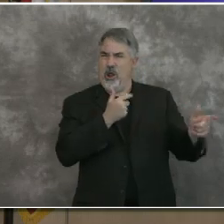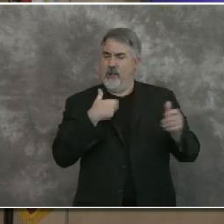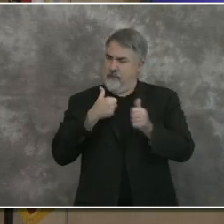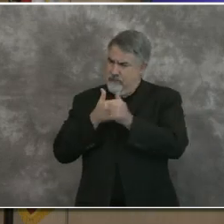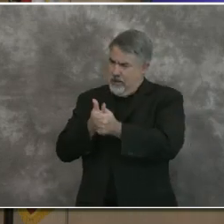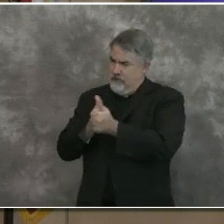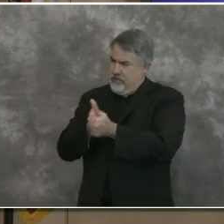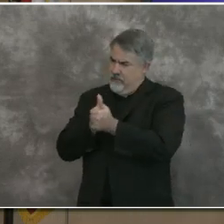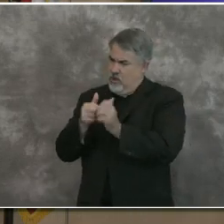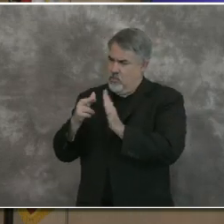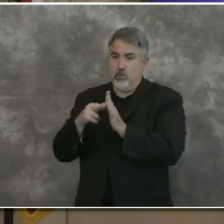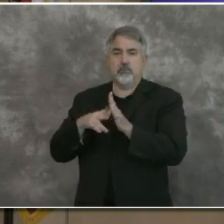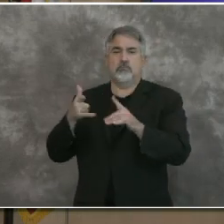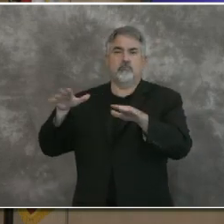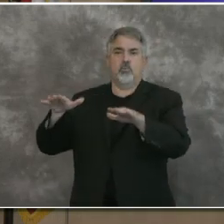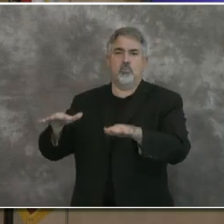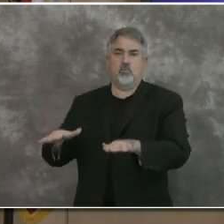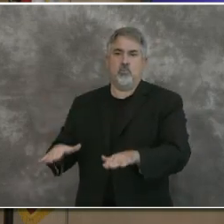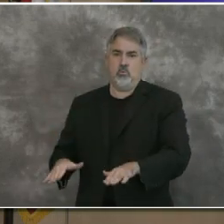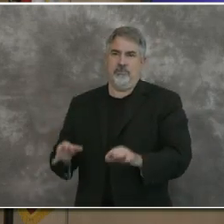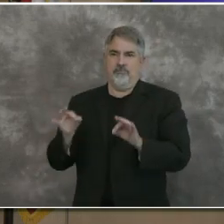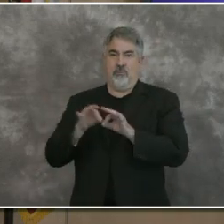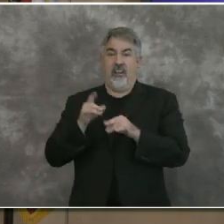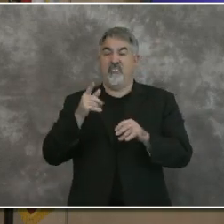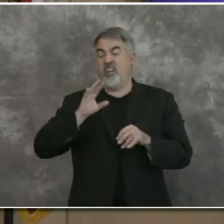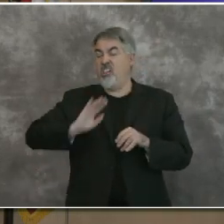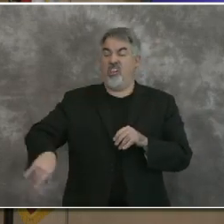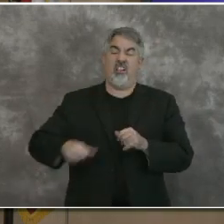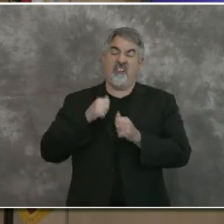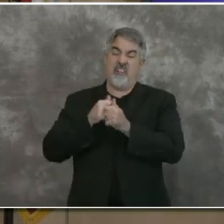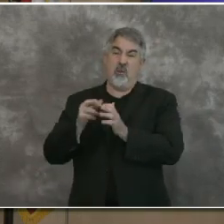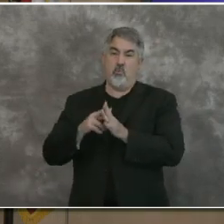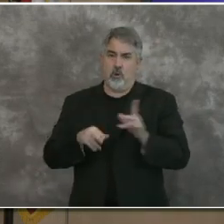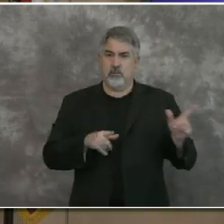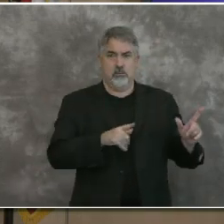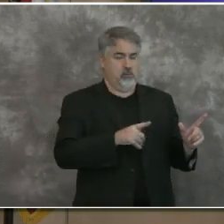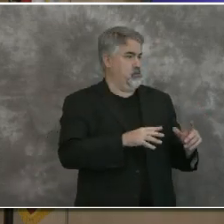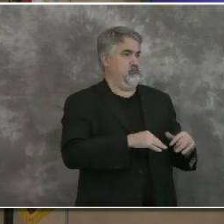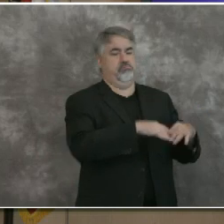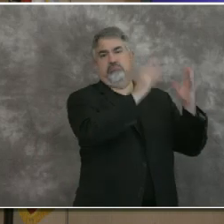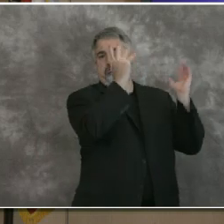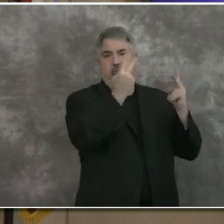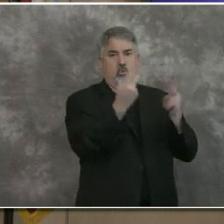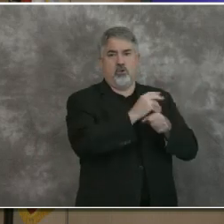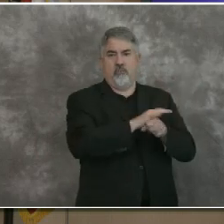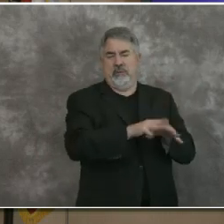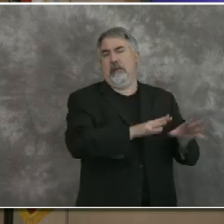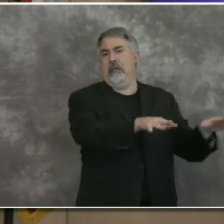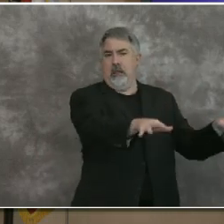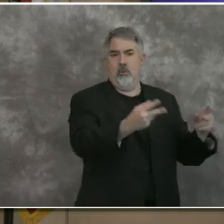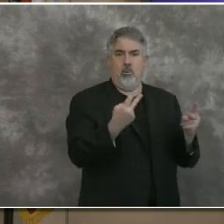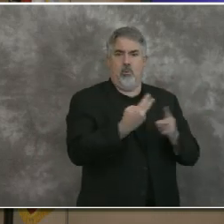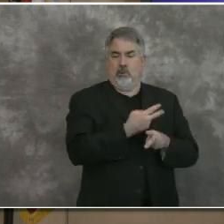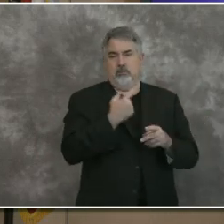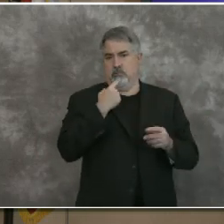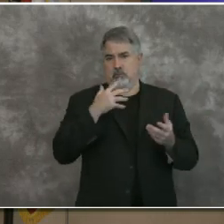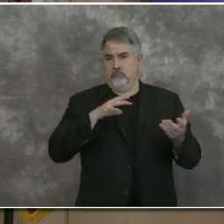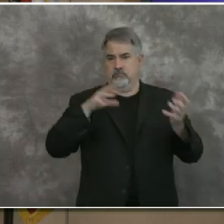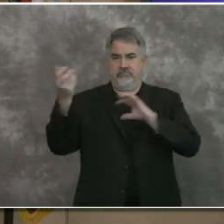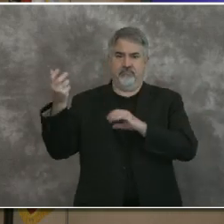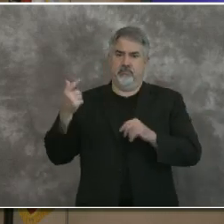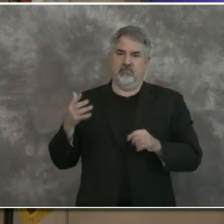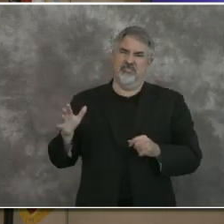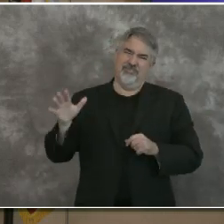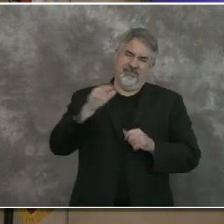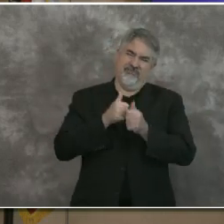together, if we follow the orders, if we look out for one another, and if we adapt our actions, we can continue to be a model for our region. Over